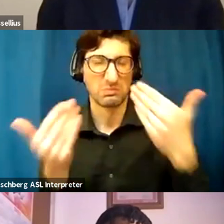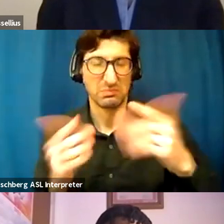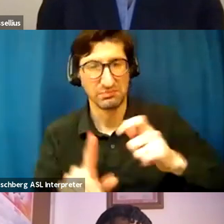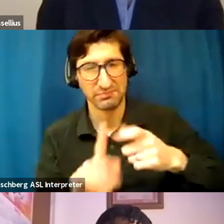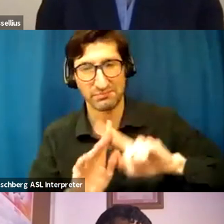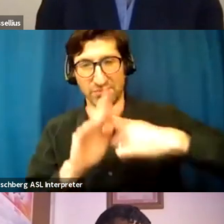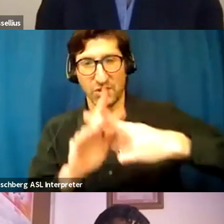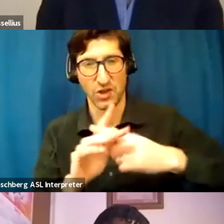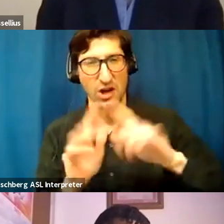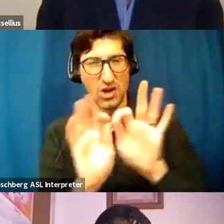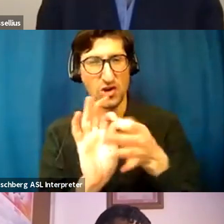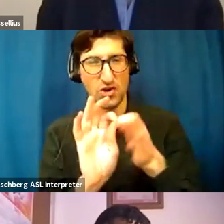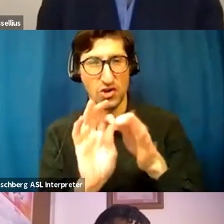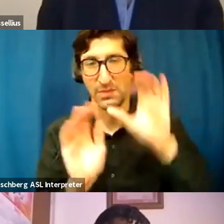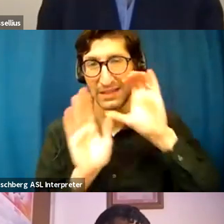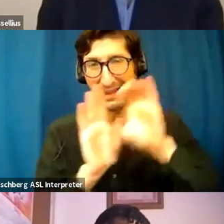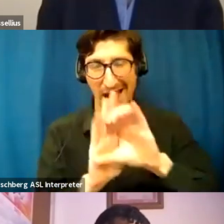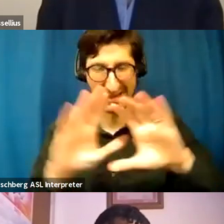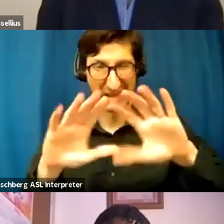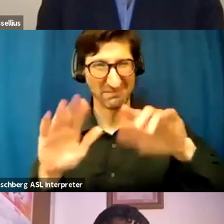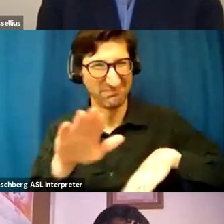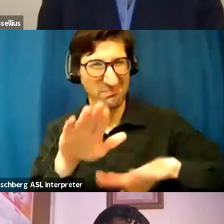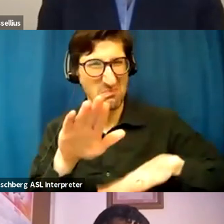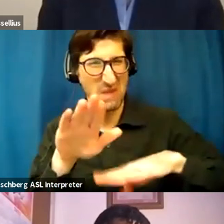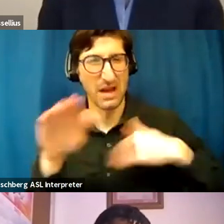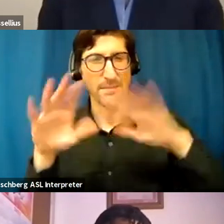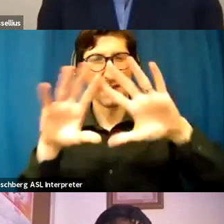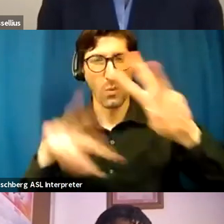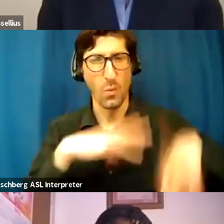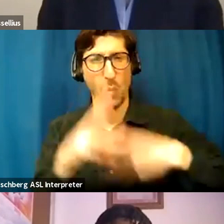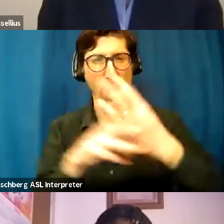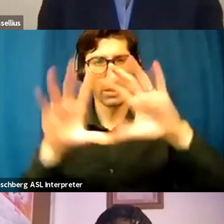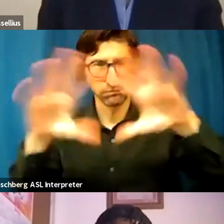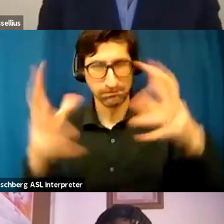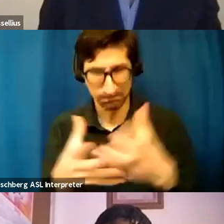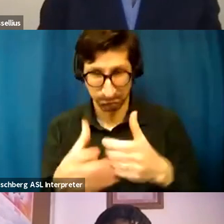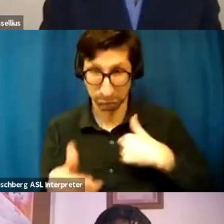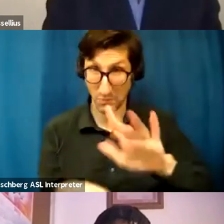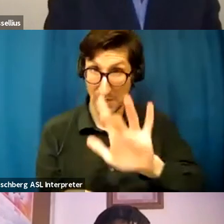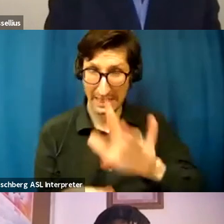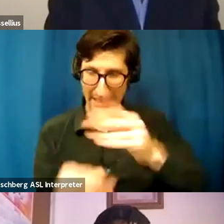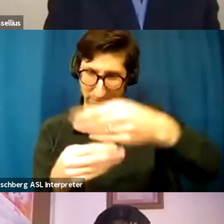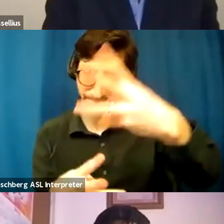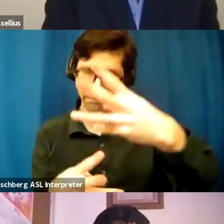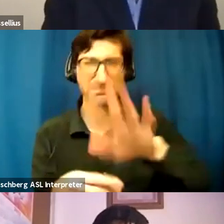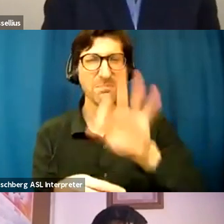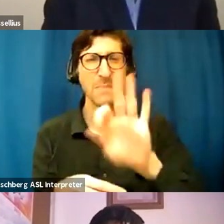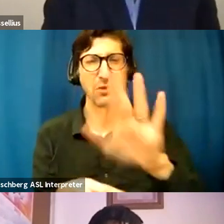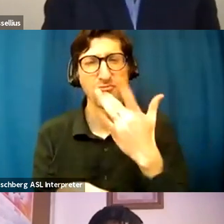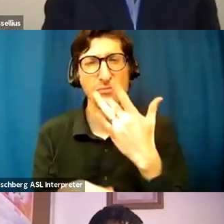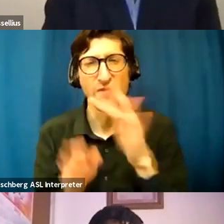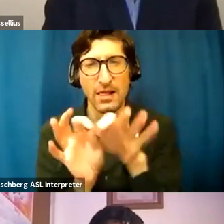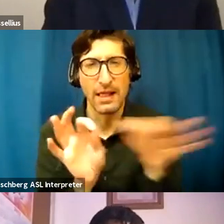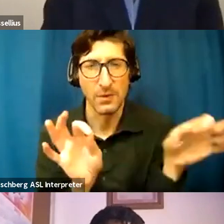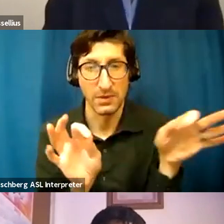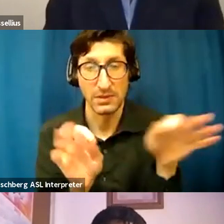interpretation icon, the globe, which you can find at the bottom of your screen. Click the icon to select your language preference.